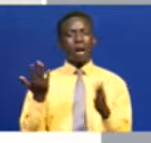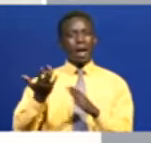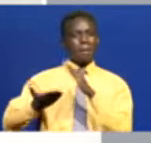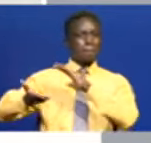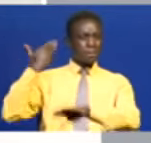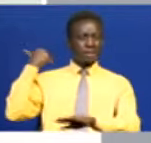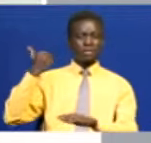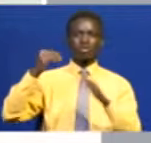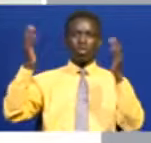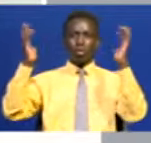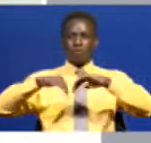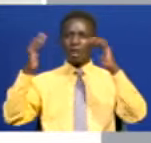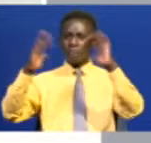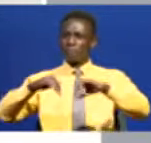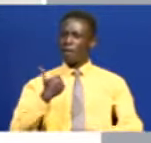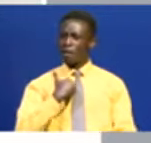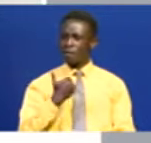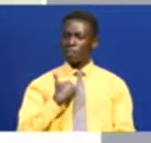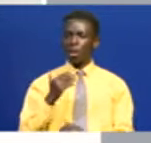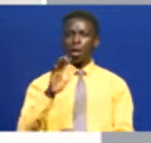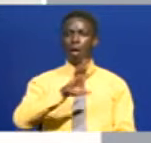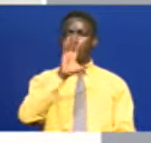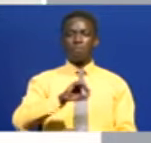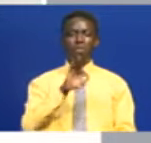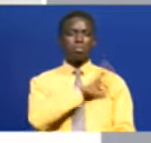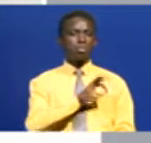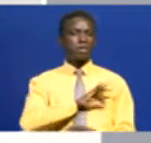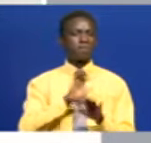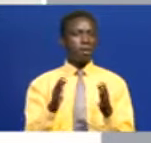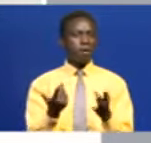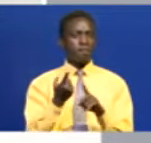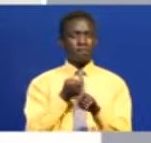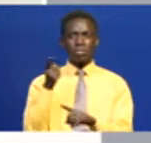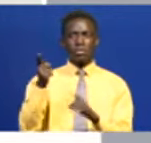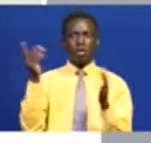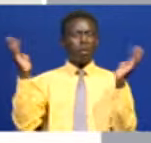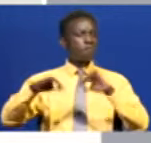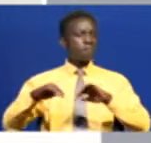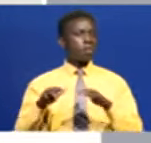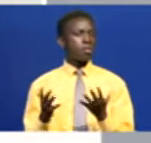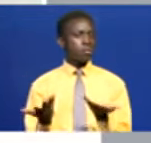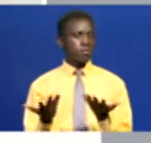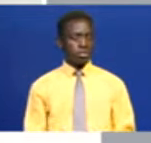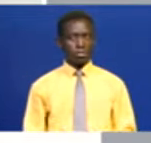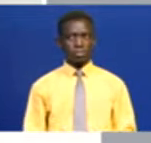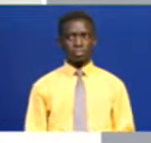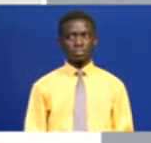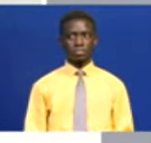had. How has Africa benefited from those conferences?